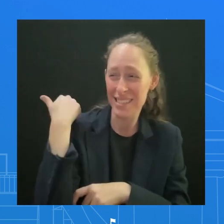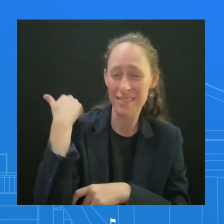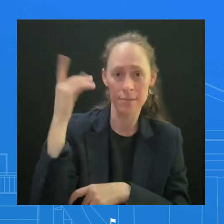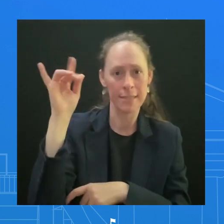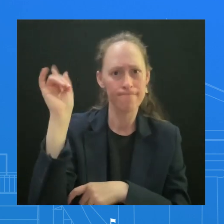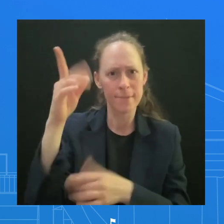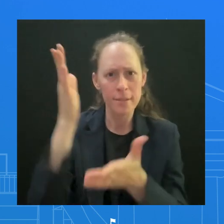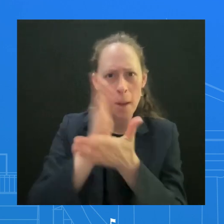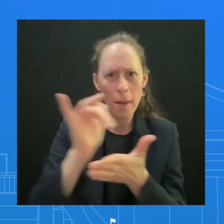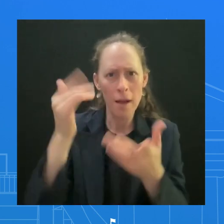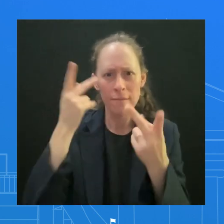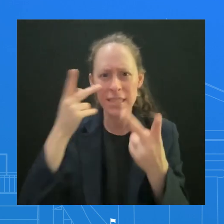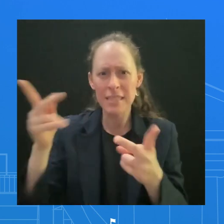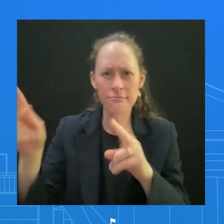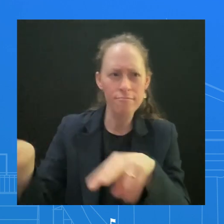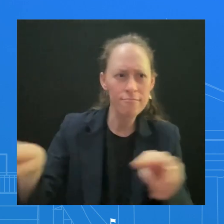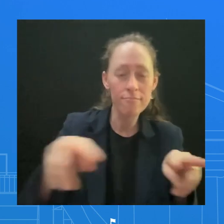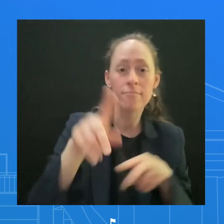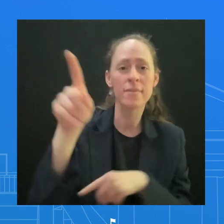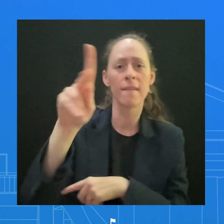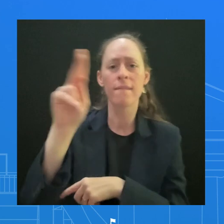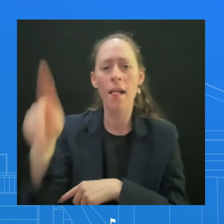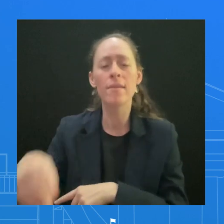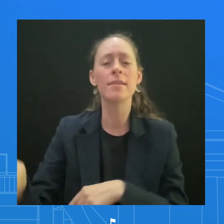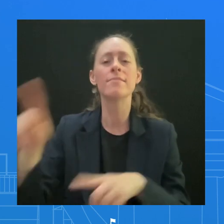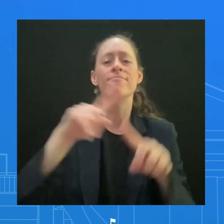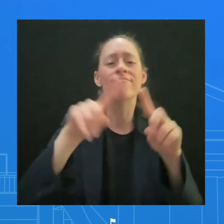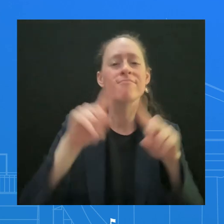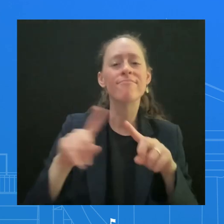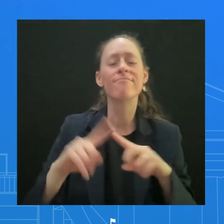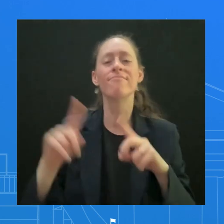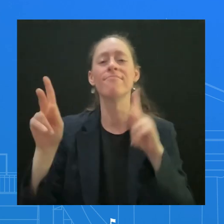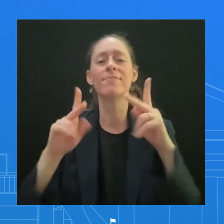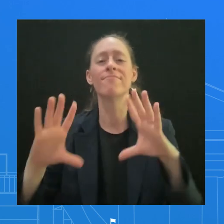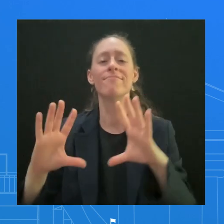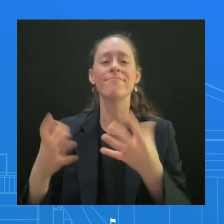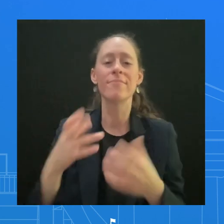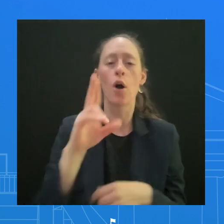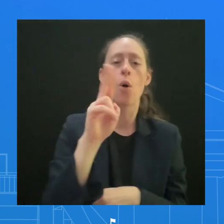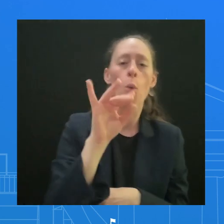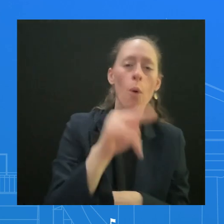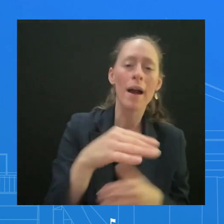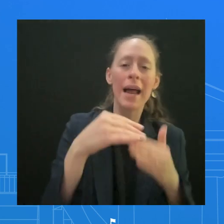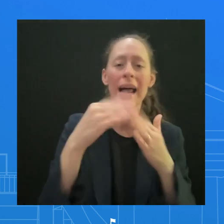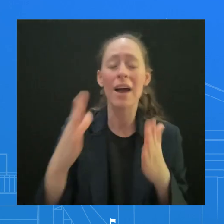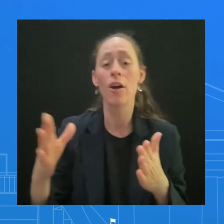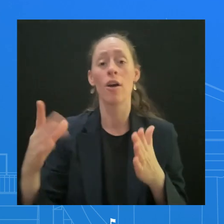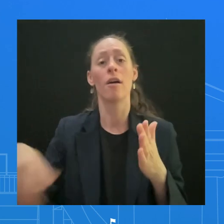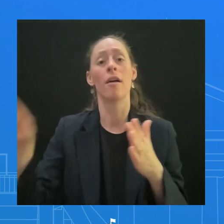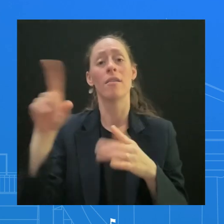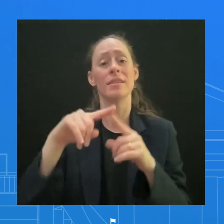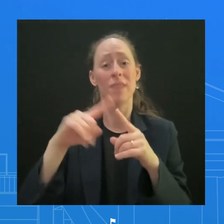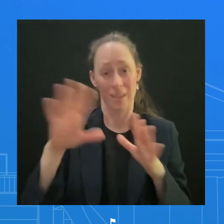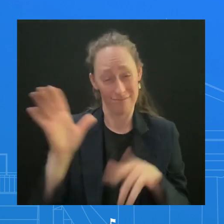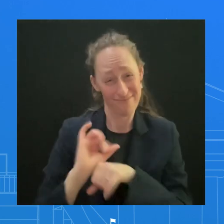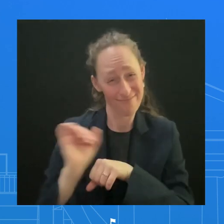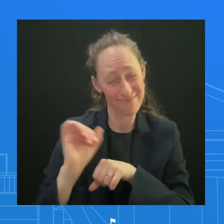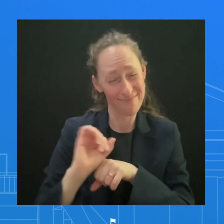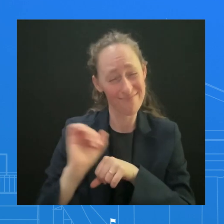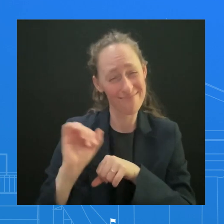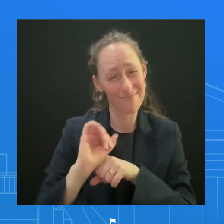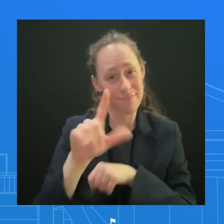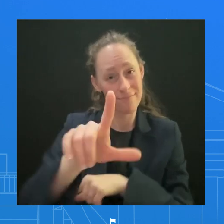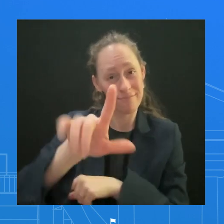union leaders and local officials working day and night to rebuild the bridge. Now, today, the president called into